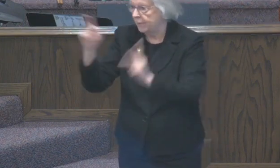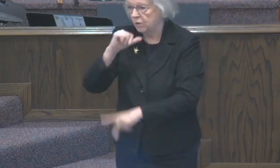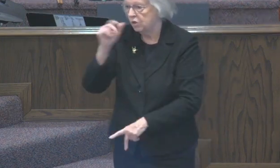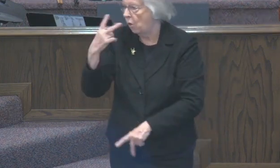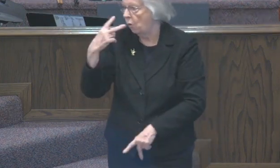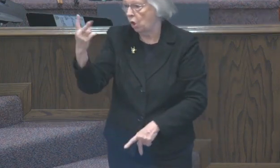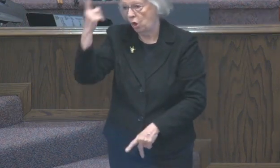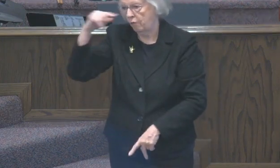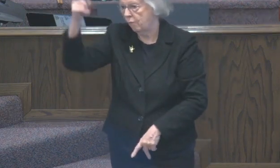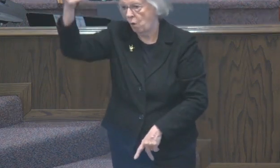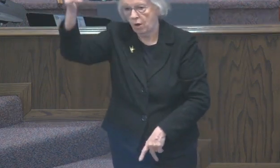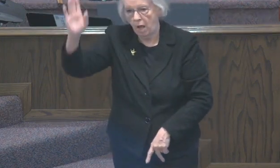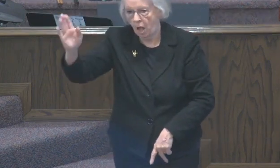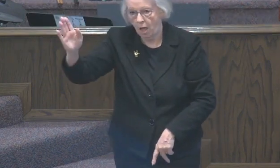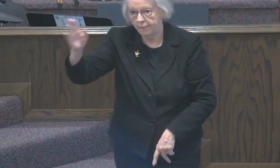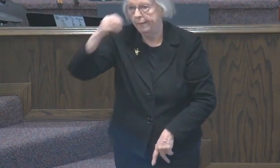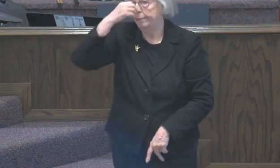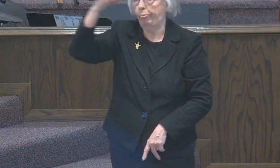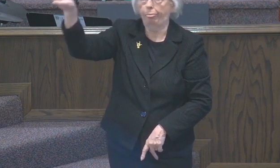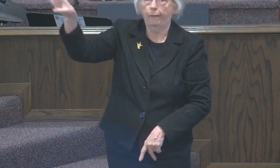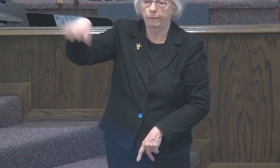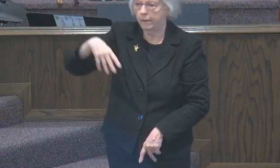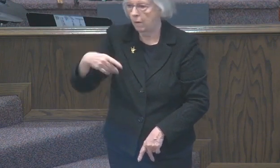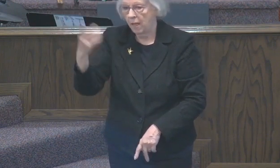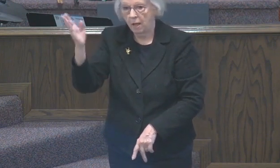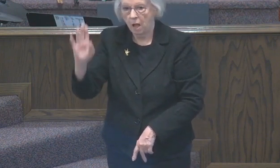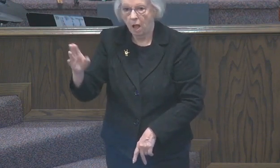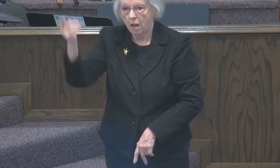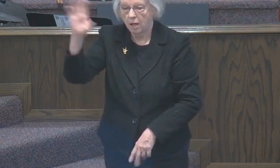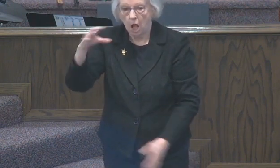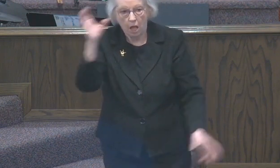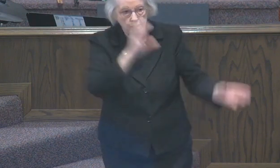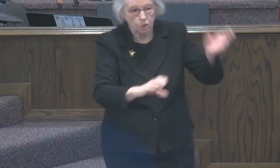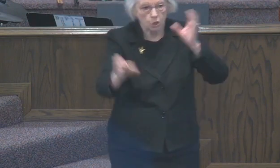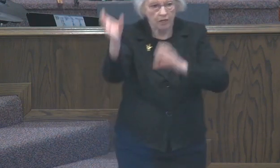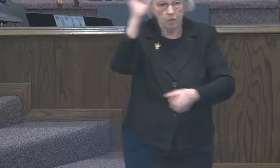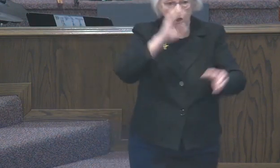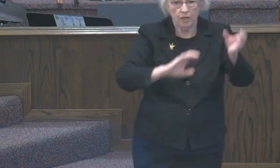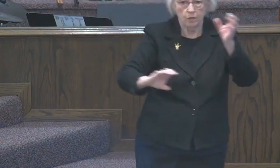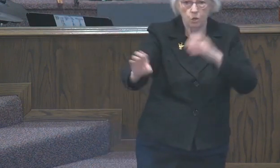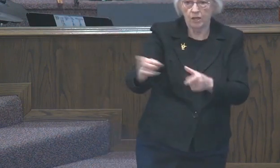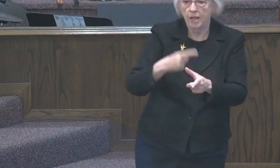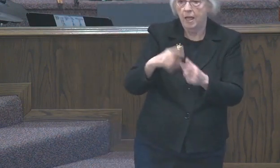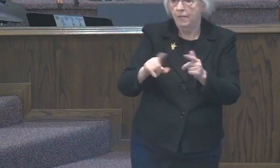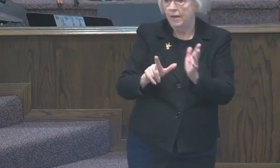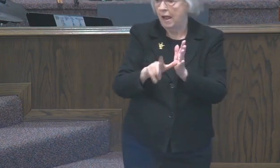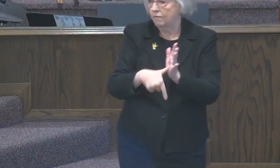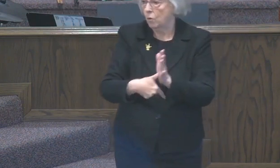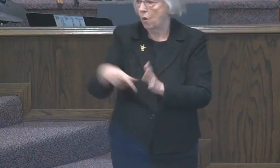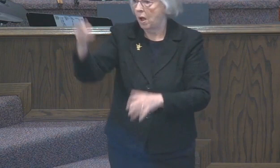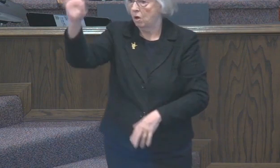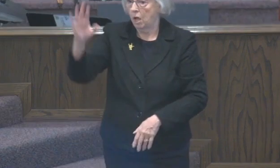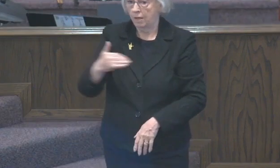God. They are corrupt. They have done abominable works. There is none who does good. Now, the